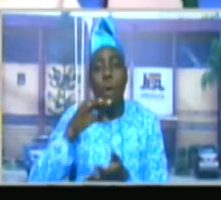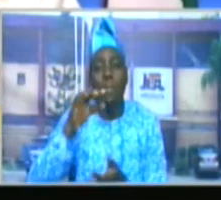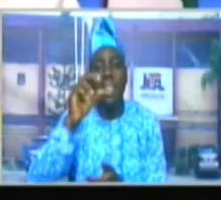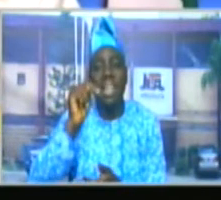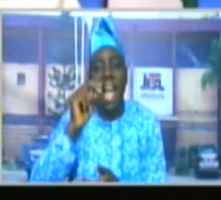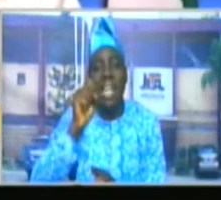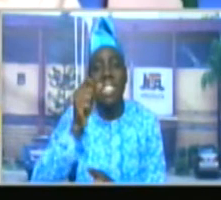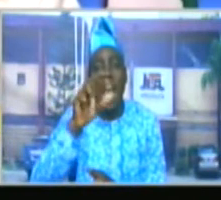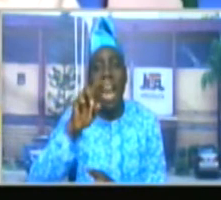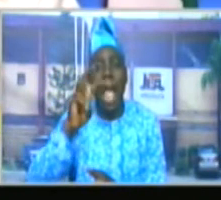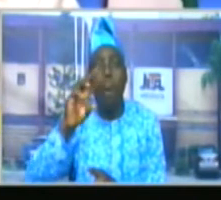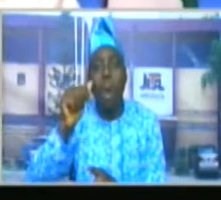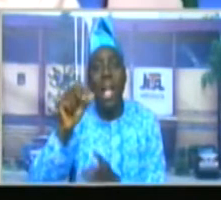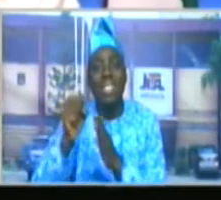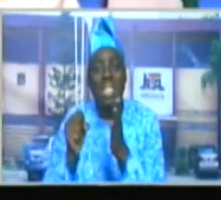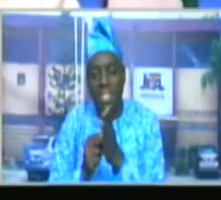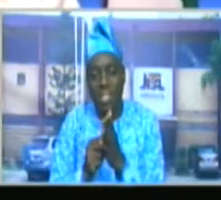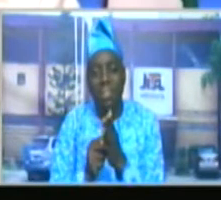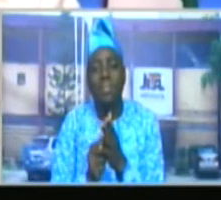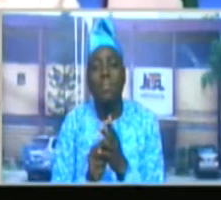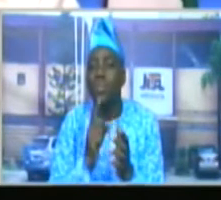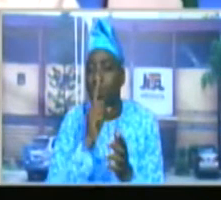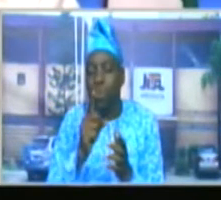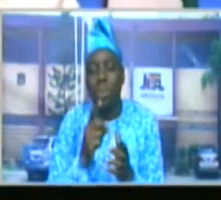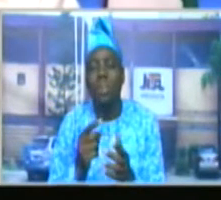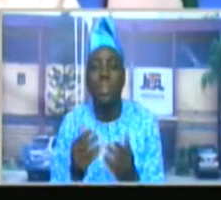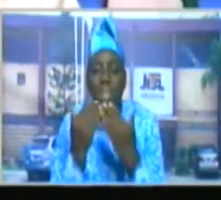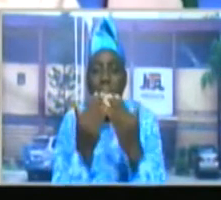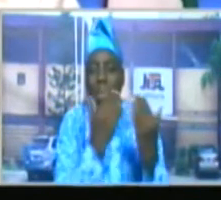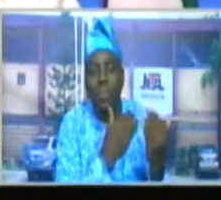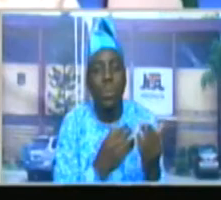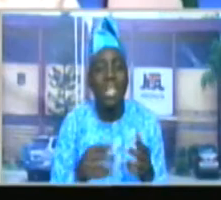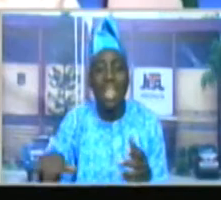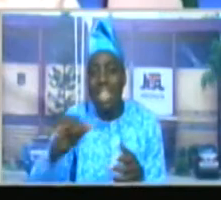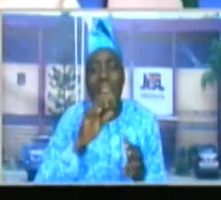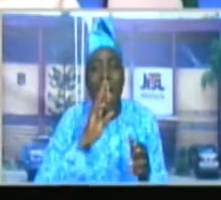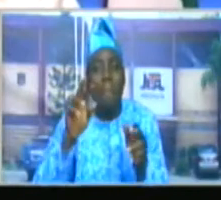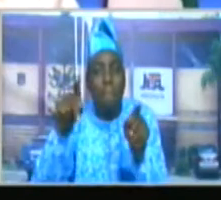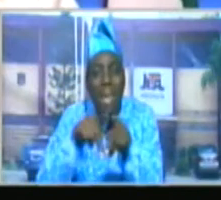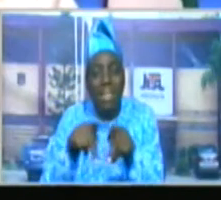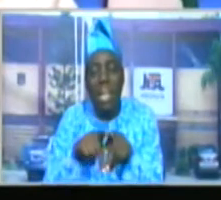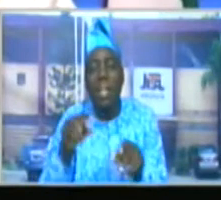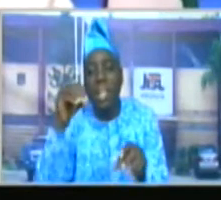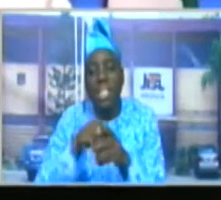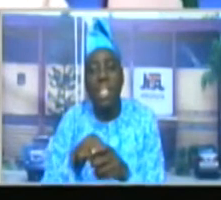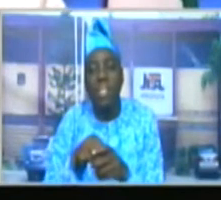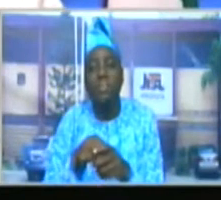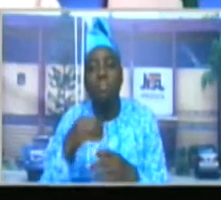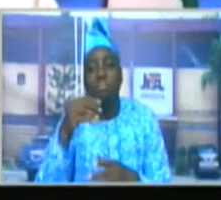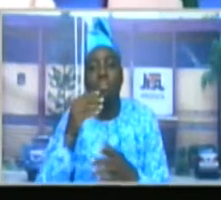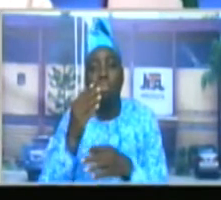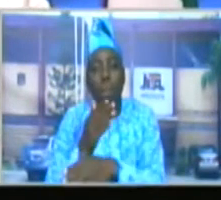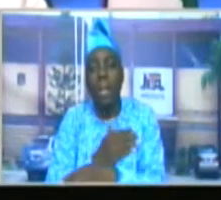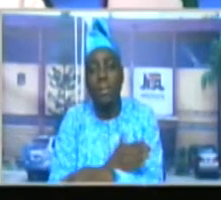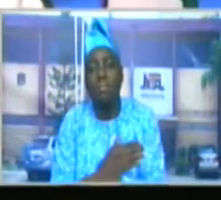the FCT naturally makes the state a partner in infrastructural development. We